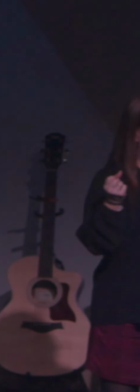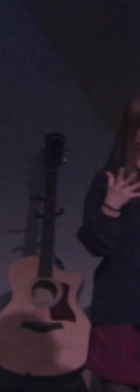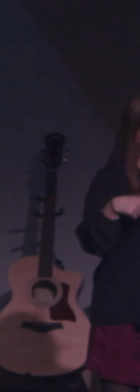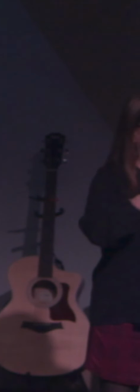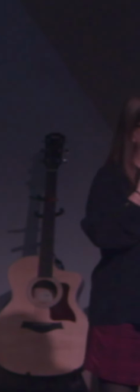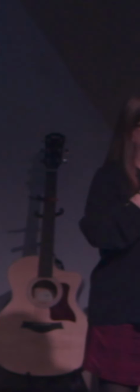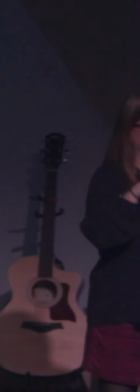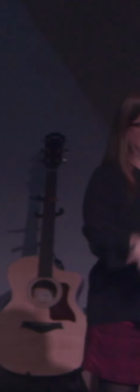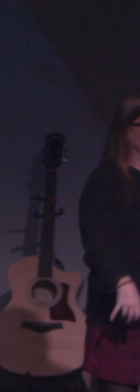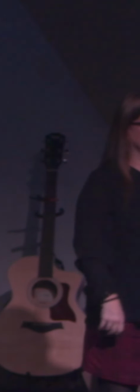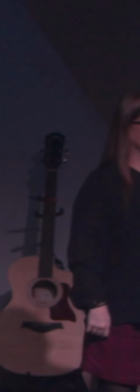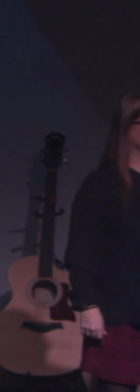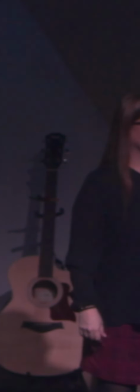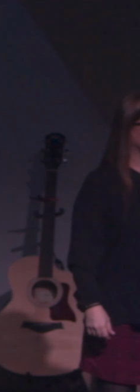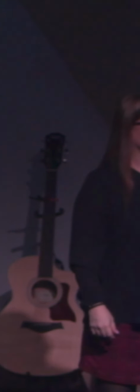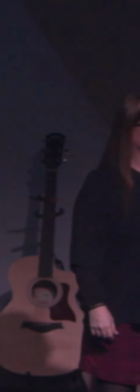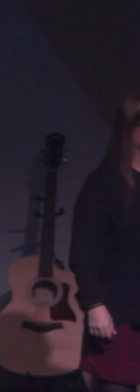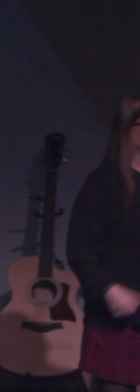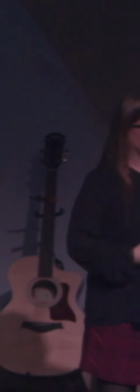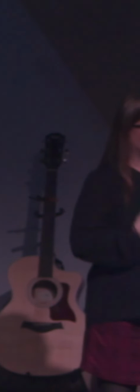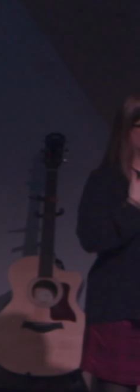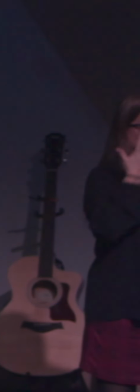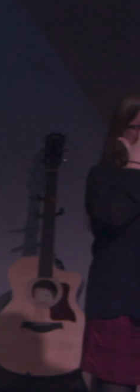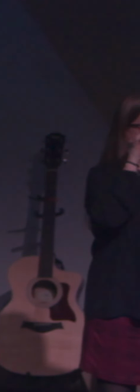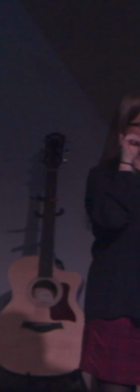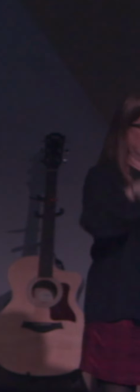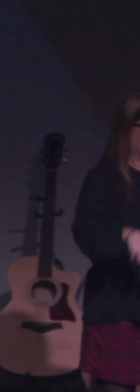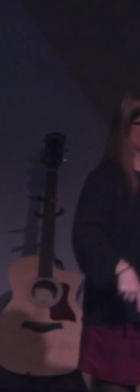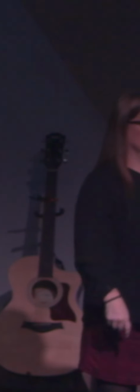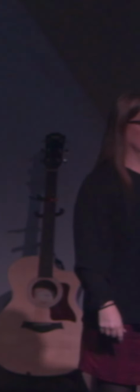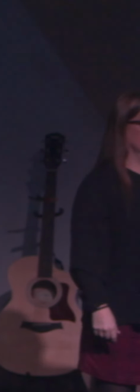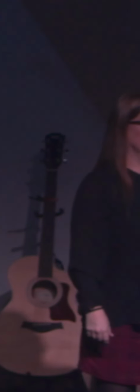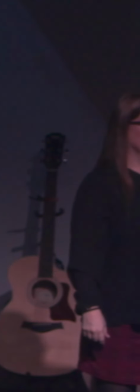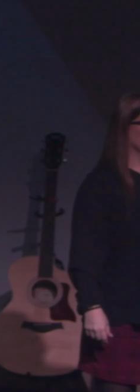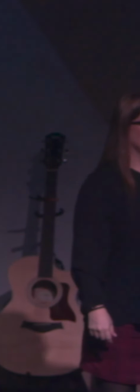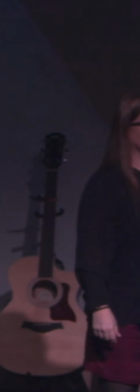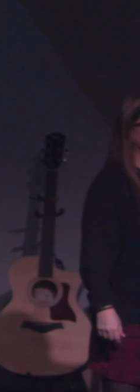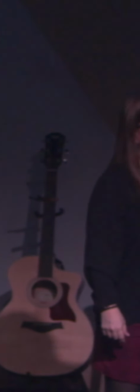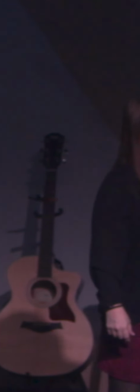How many of you feel that right now? This is how life looks, man.